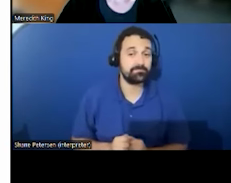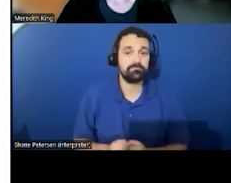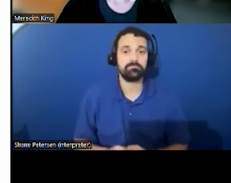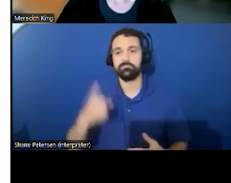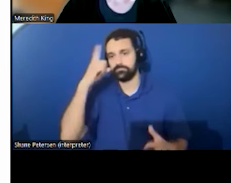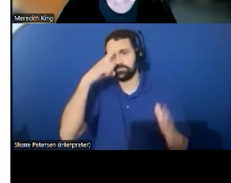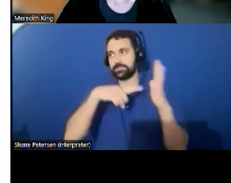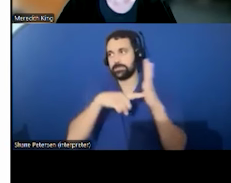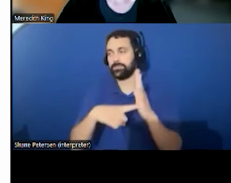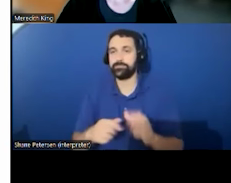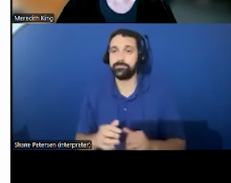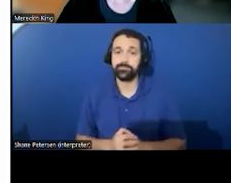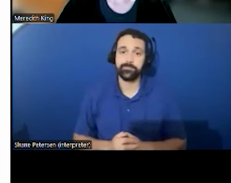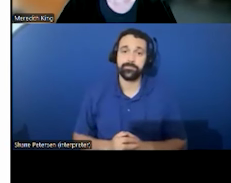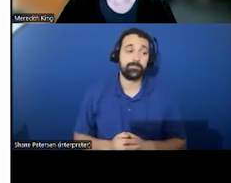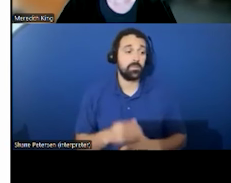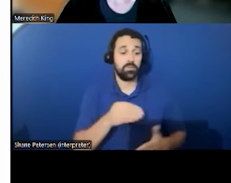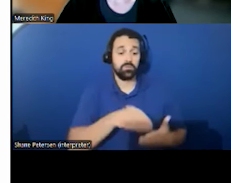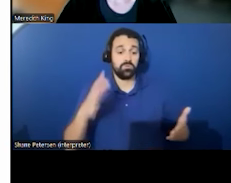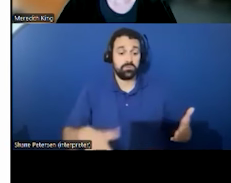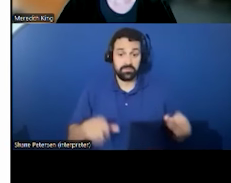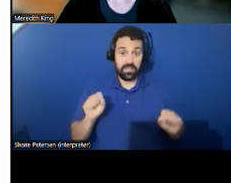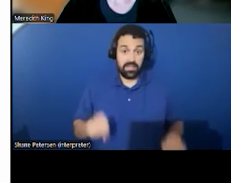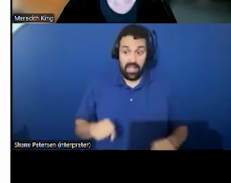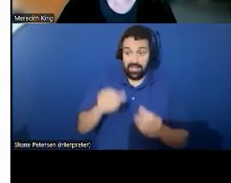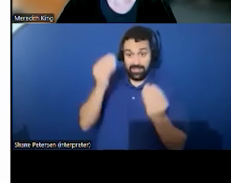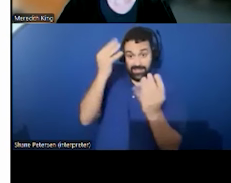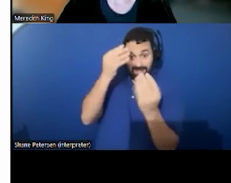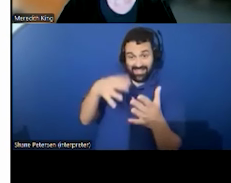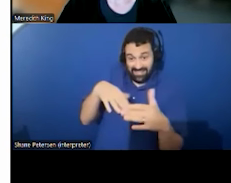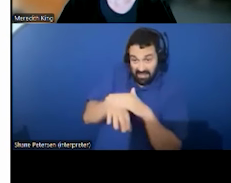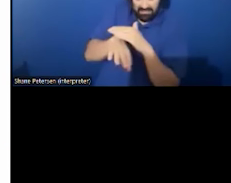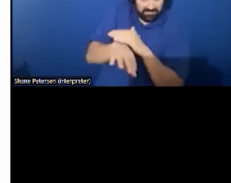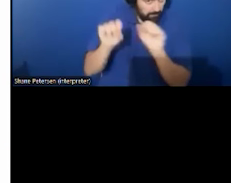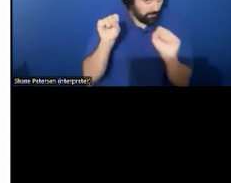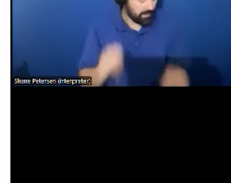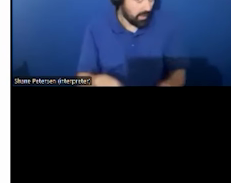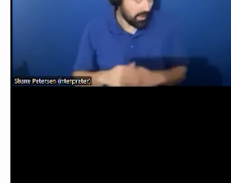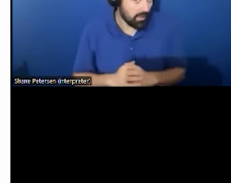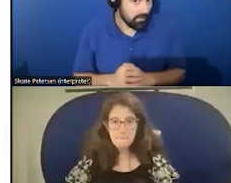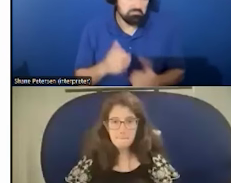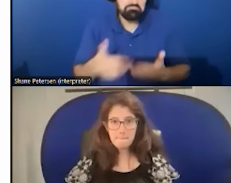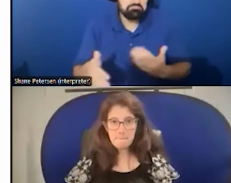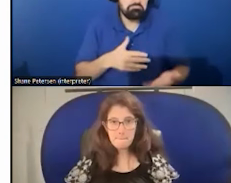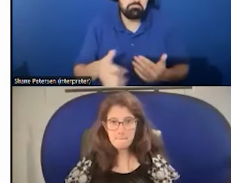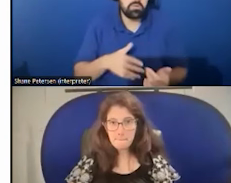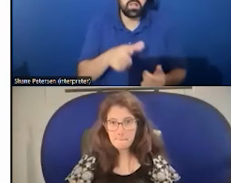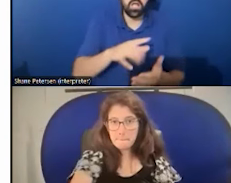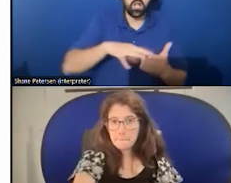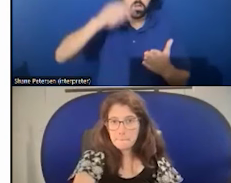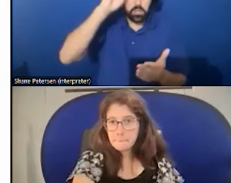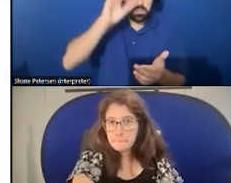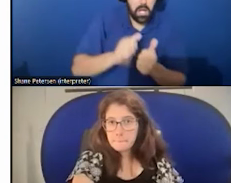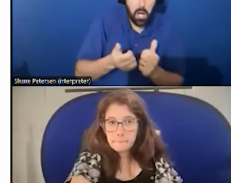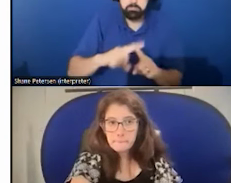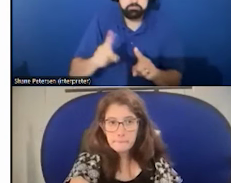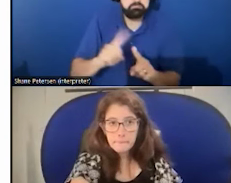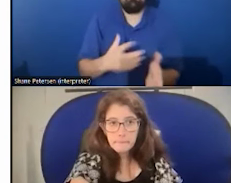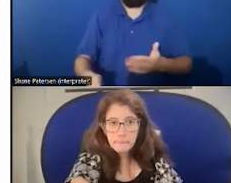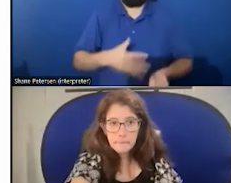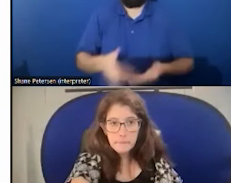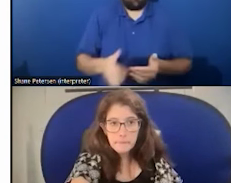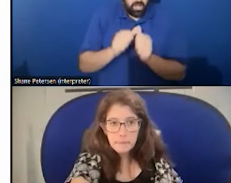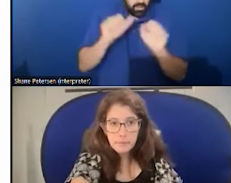students access and understand the material no matter how they learn best? So representation is about